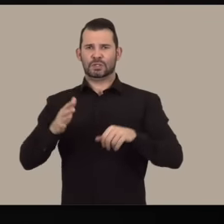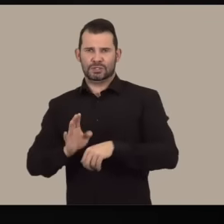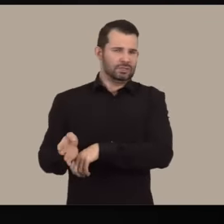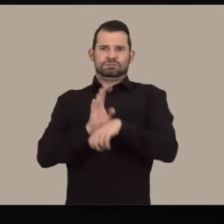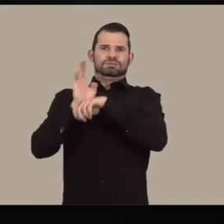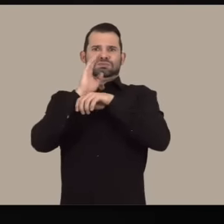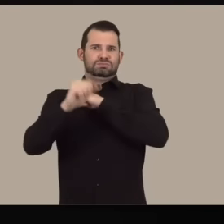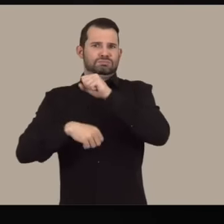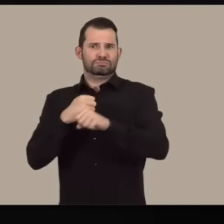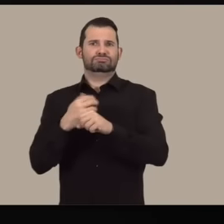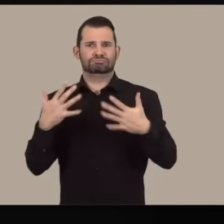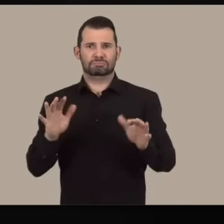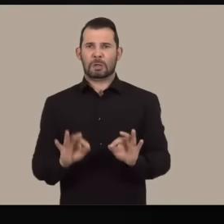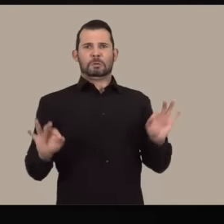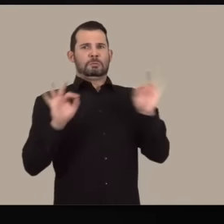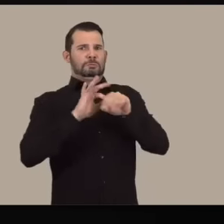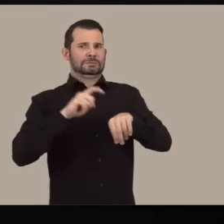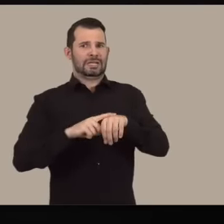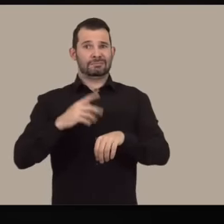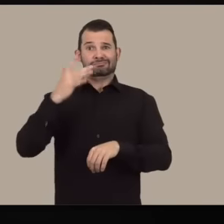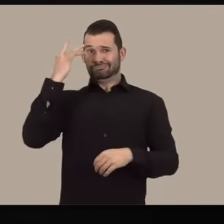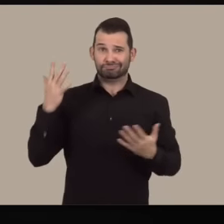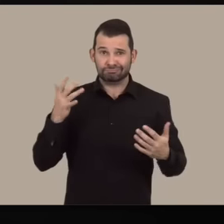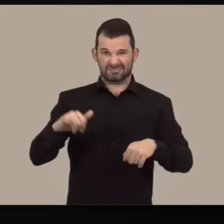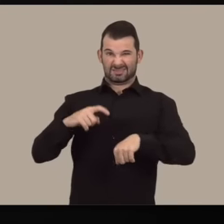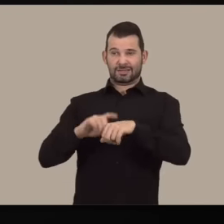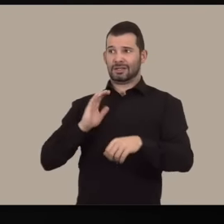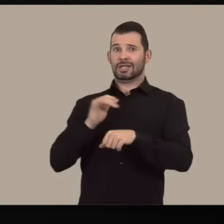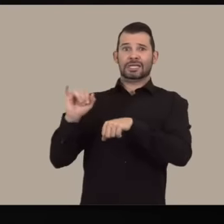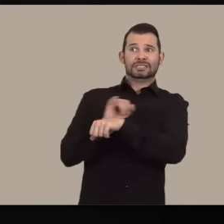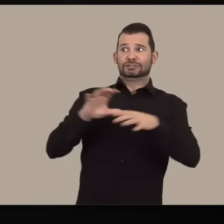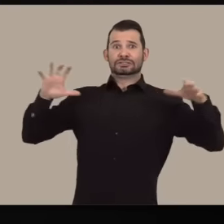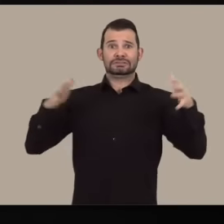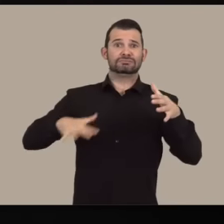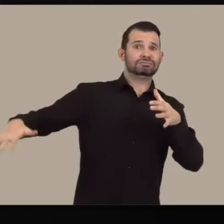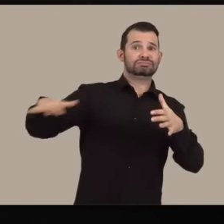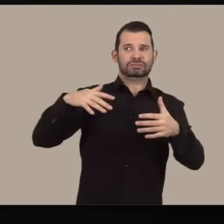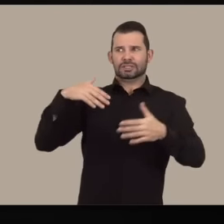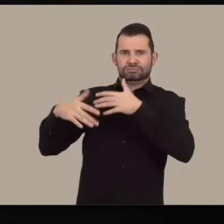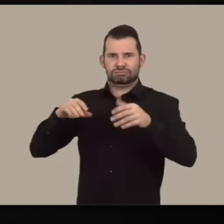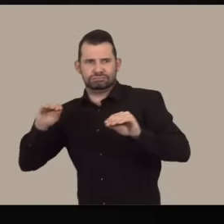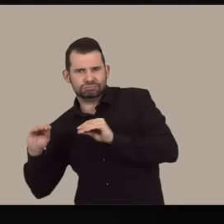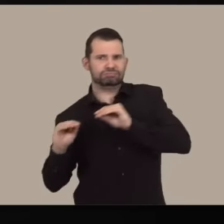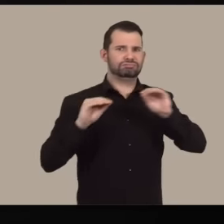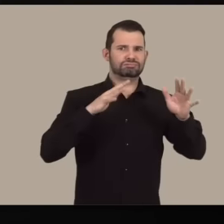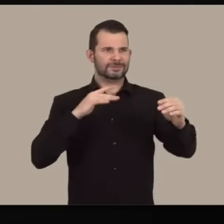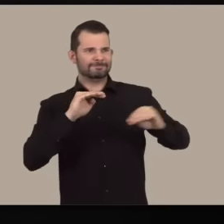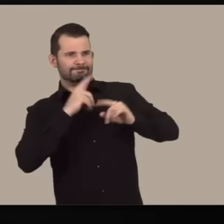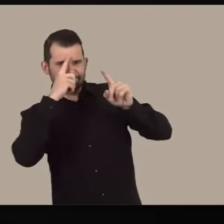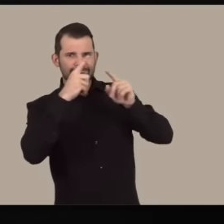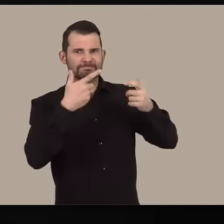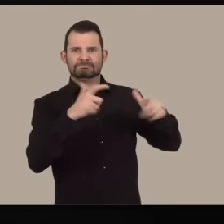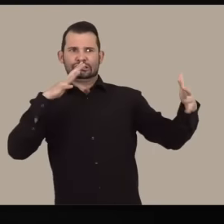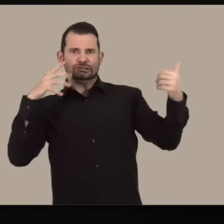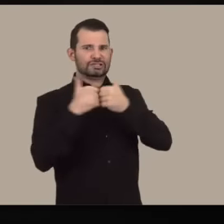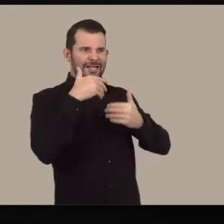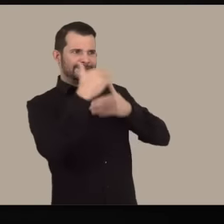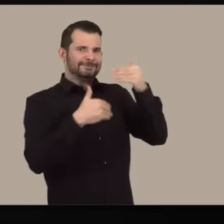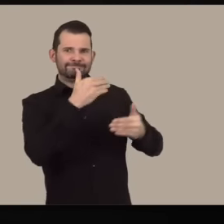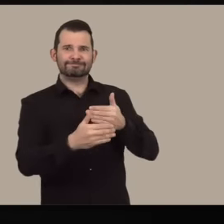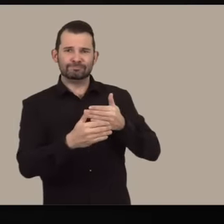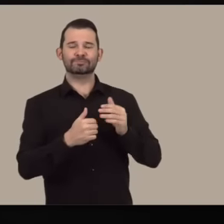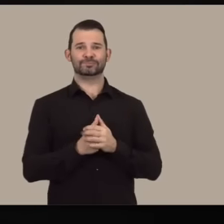Canada, an intense year and an important time. At a time when our industry is mobilizing to meet